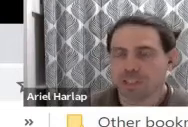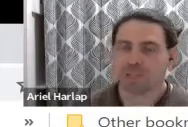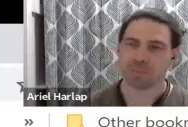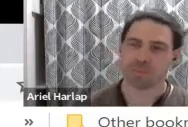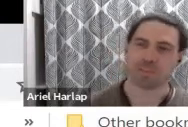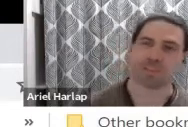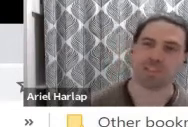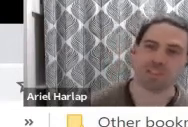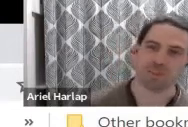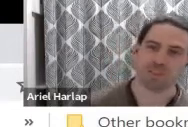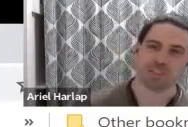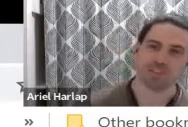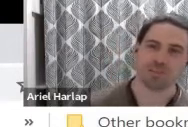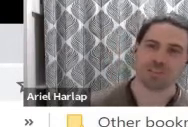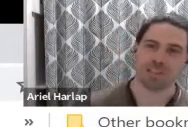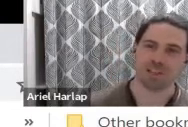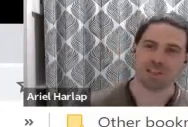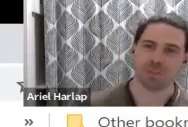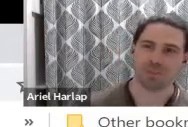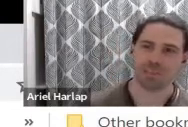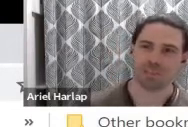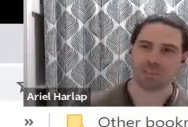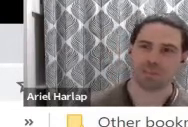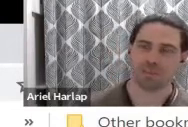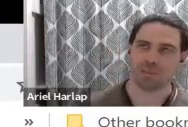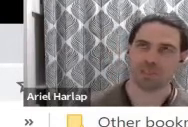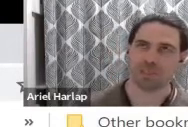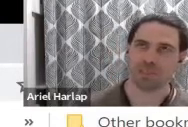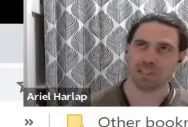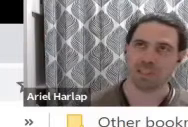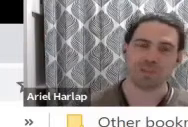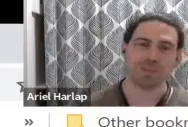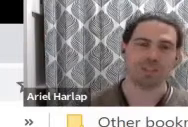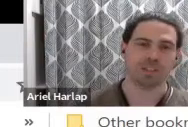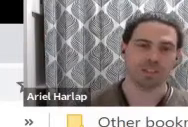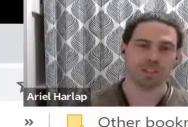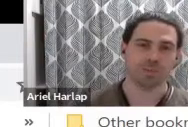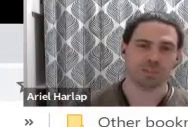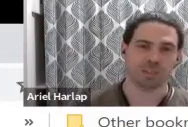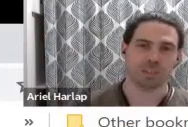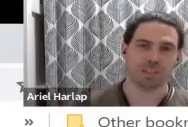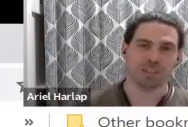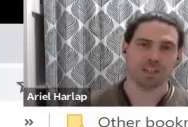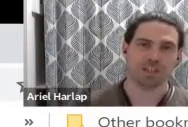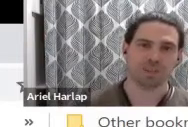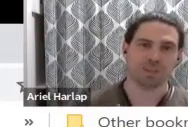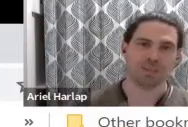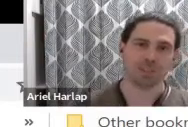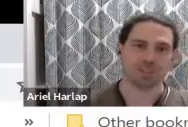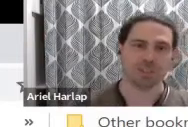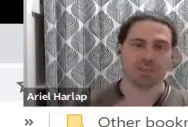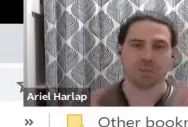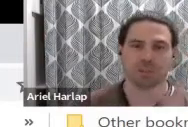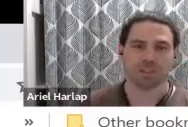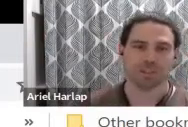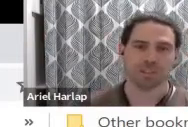And another interesting thing that came up was like this question of how to separate, as we're doing a lot of digital work, how